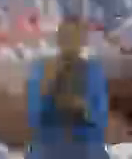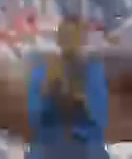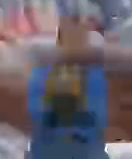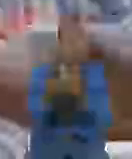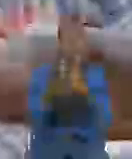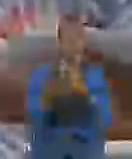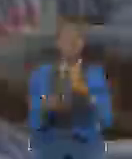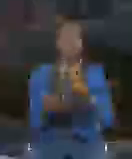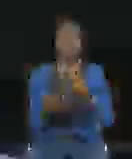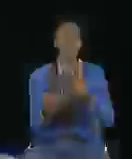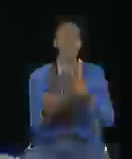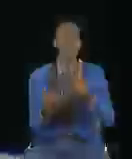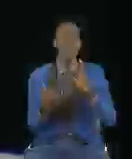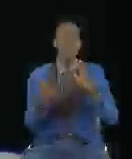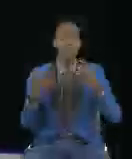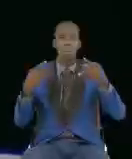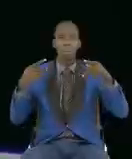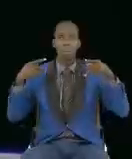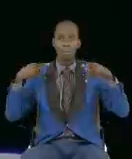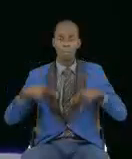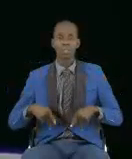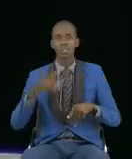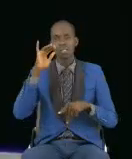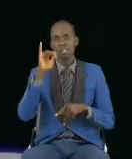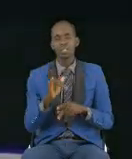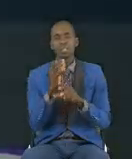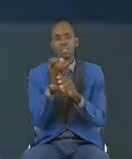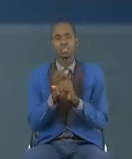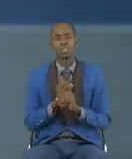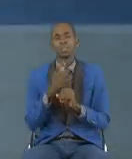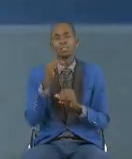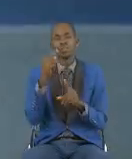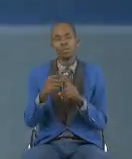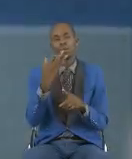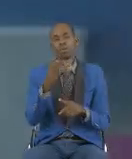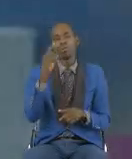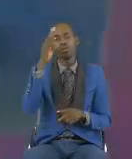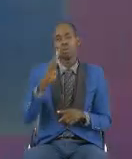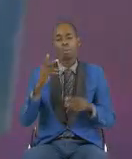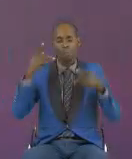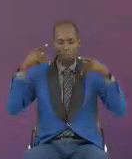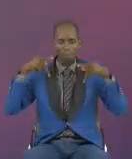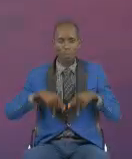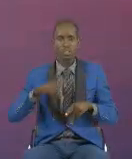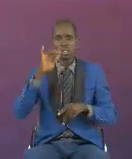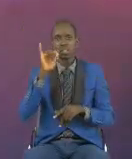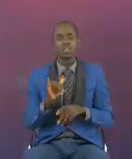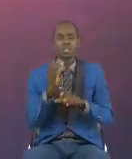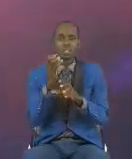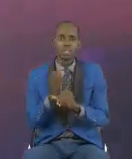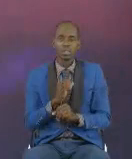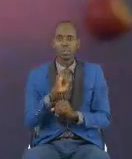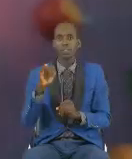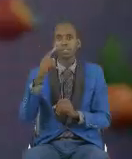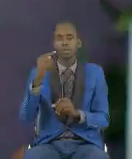is personally receiving the word of God. Personally receiving the word